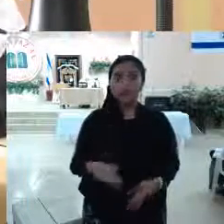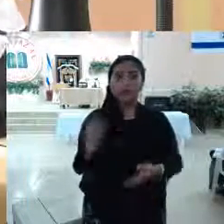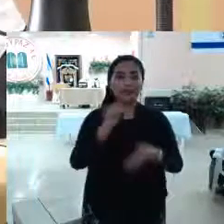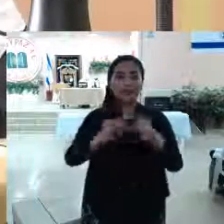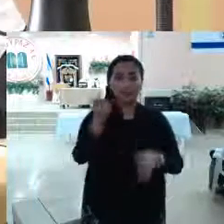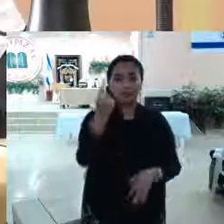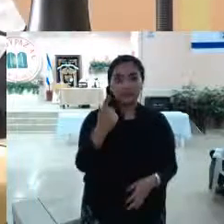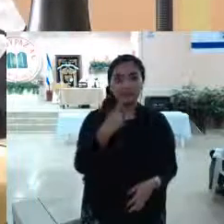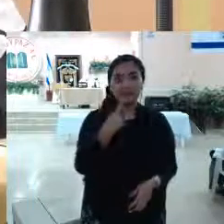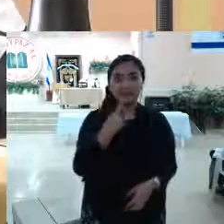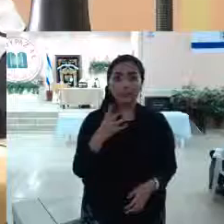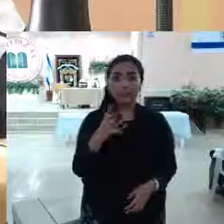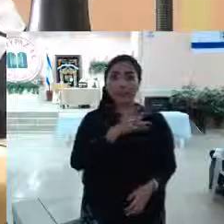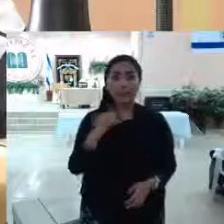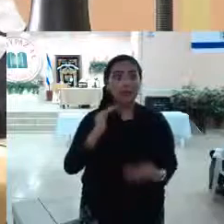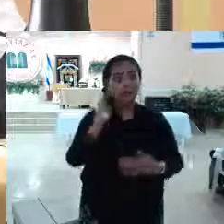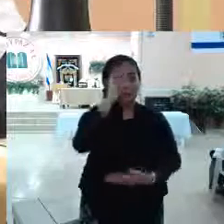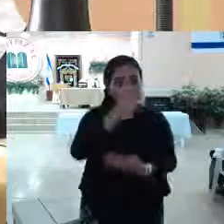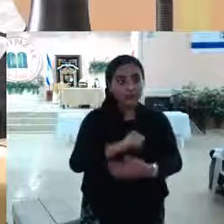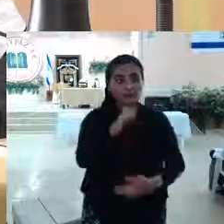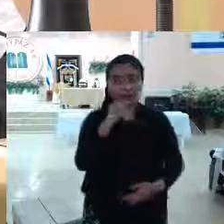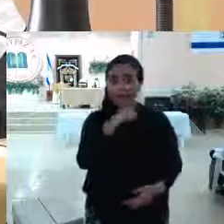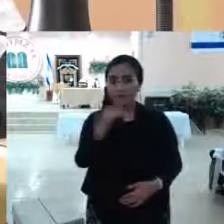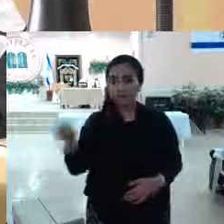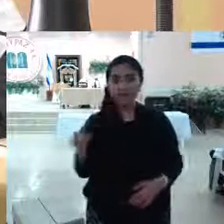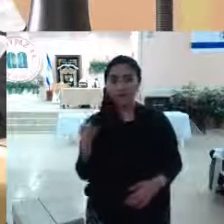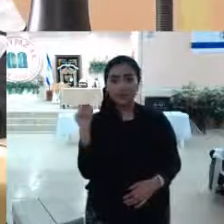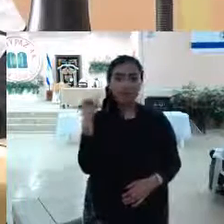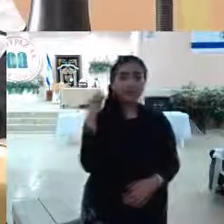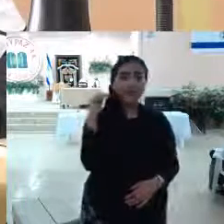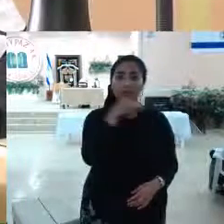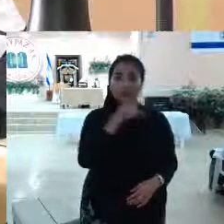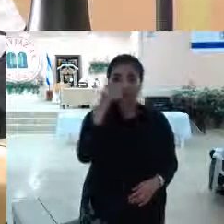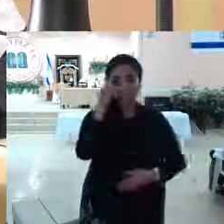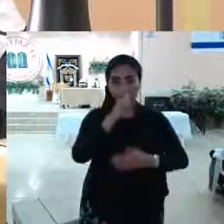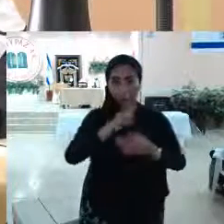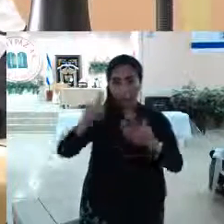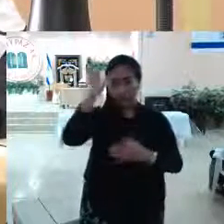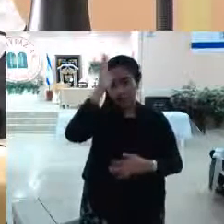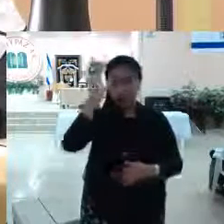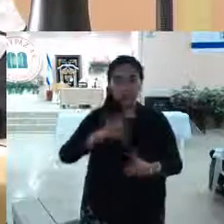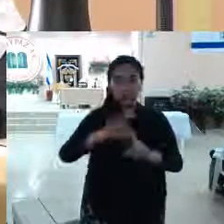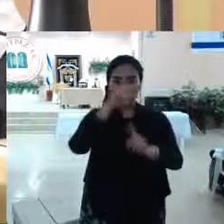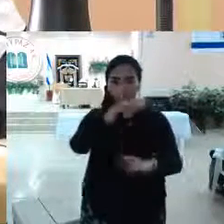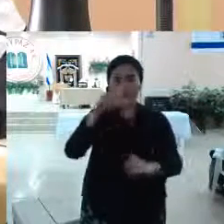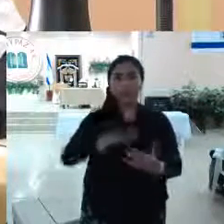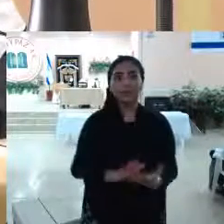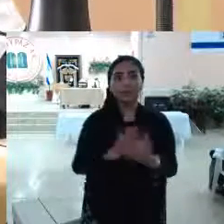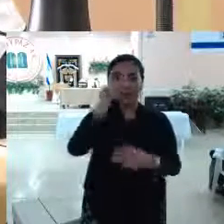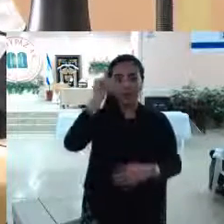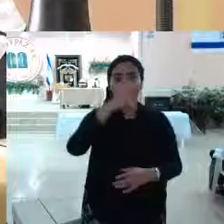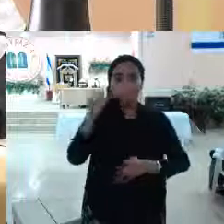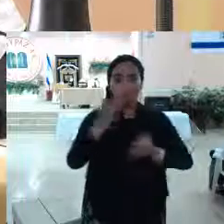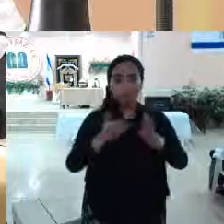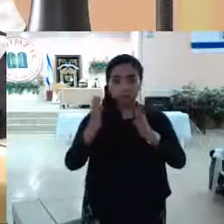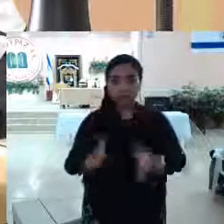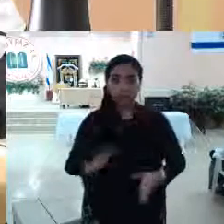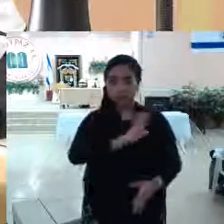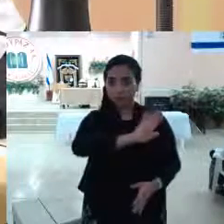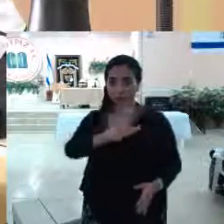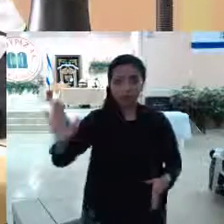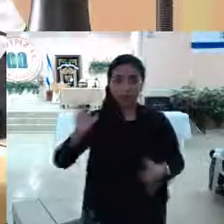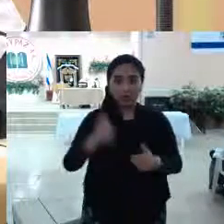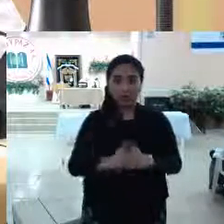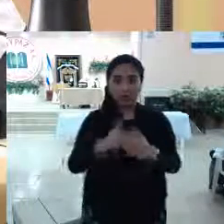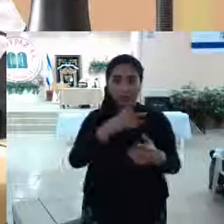Verso 11. Verse 11. Hijos míos, no os engañéis ahora, porque Yahweh os ha escogido a vosotros para que estéis delante de él y le sirváis y seáis sus ministros